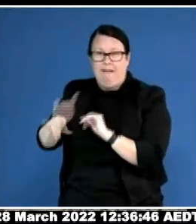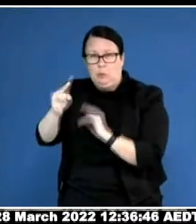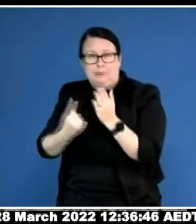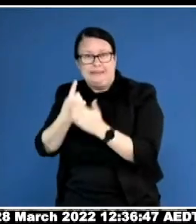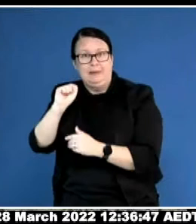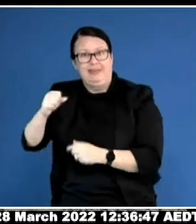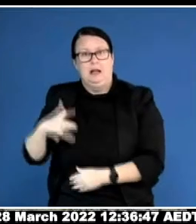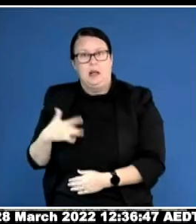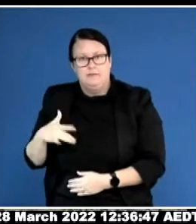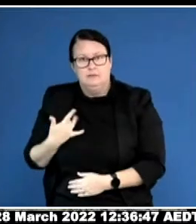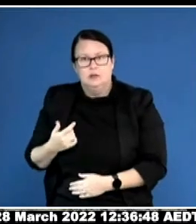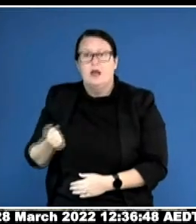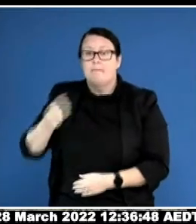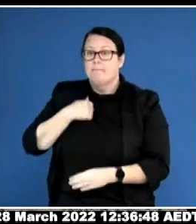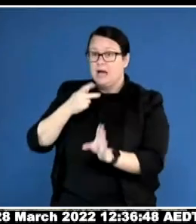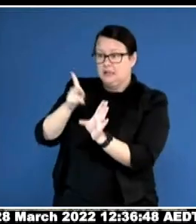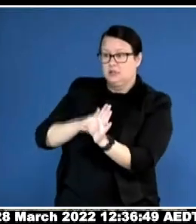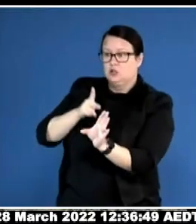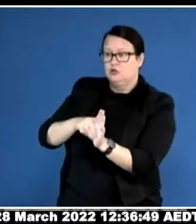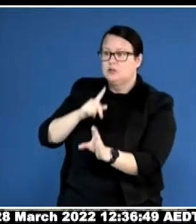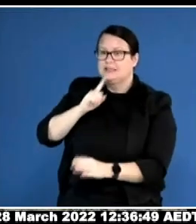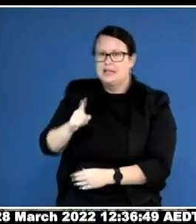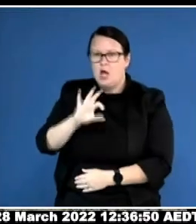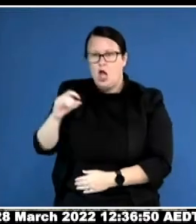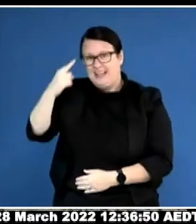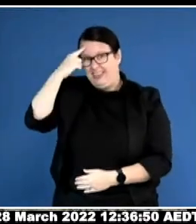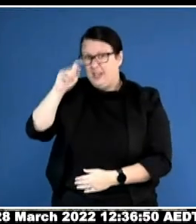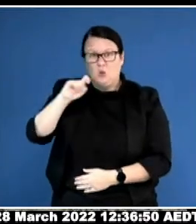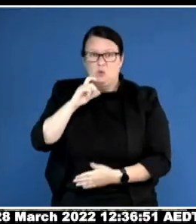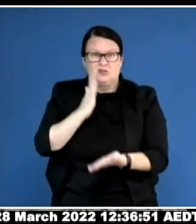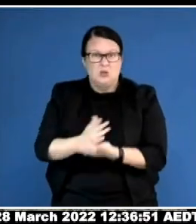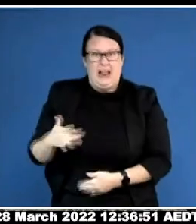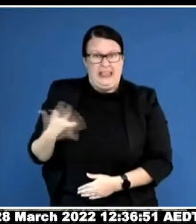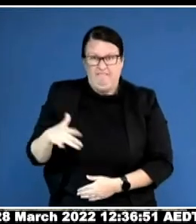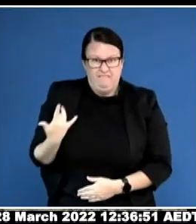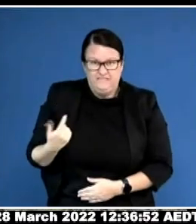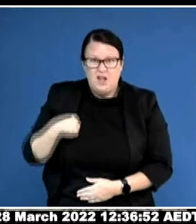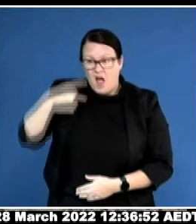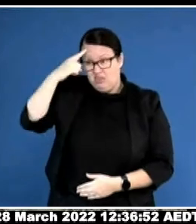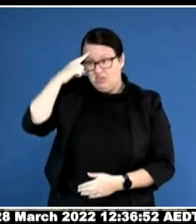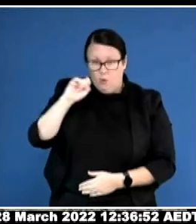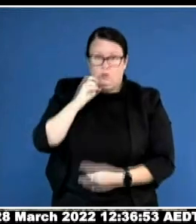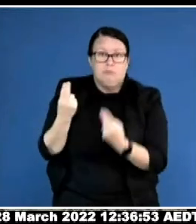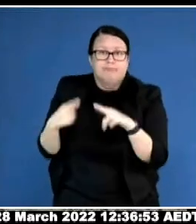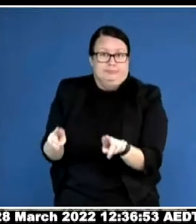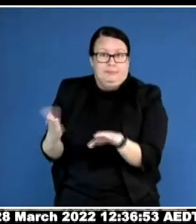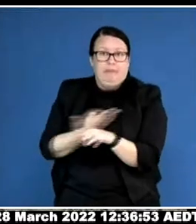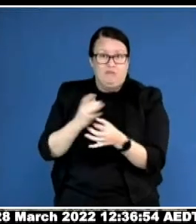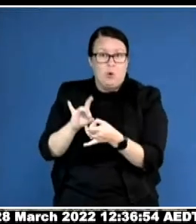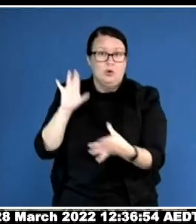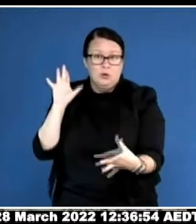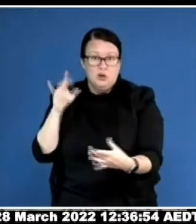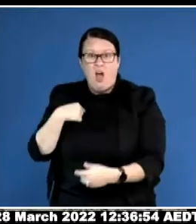my psychiatrist has said to me, I didn't think you would survive, I didn't think you would make it out of that relationship, I thought you were going to